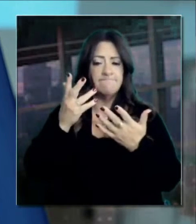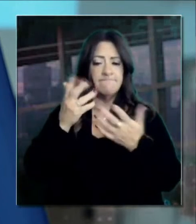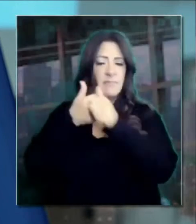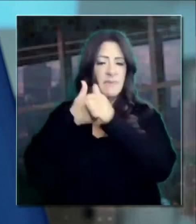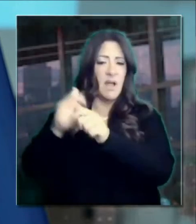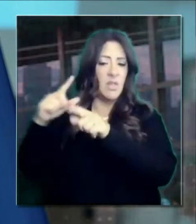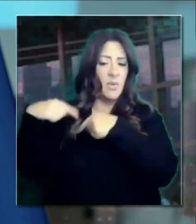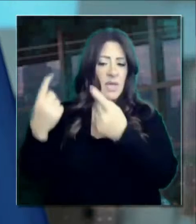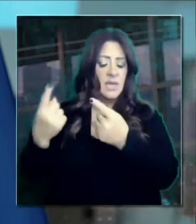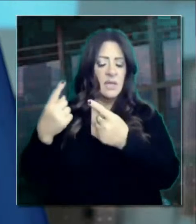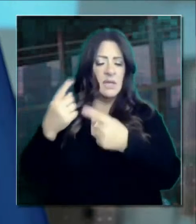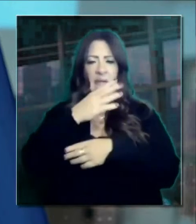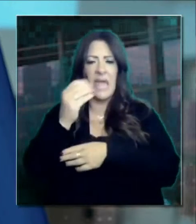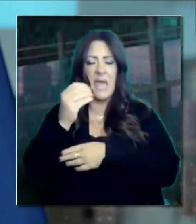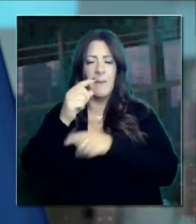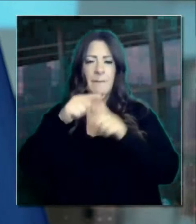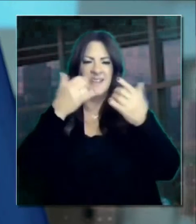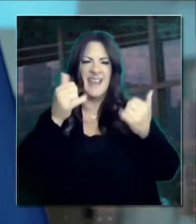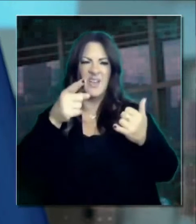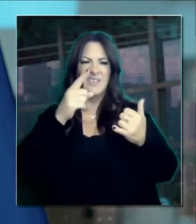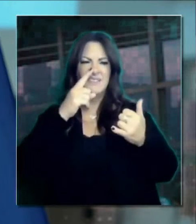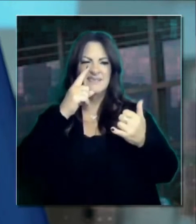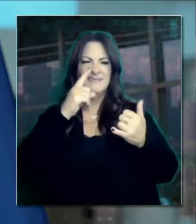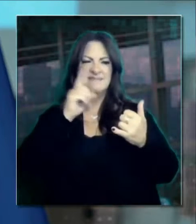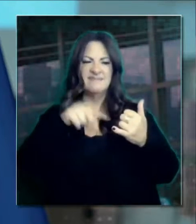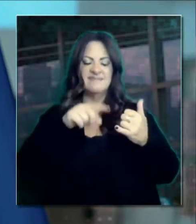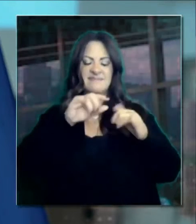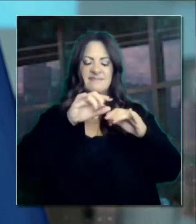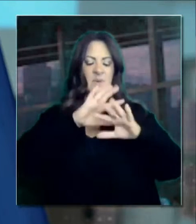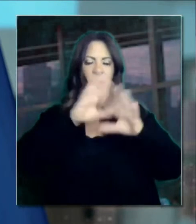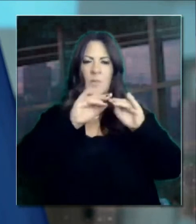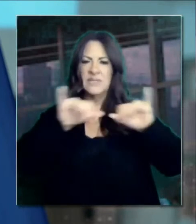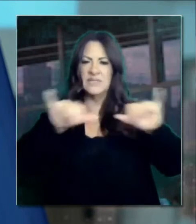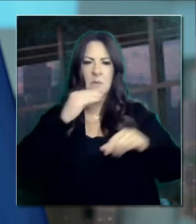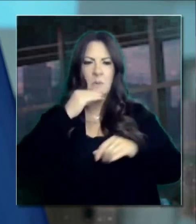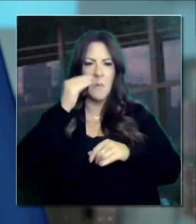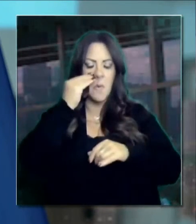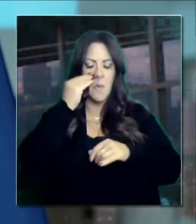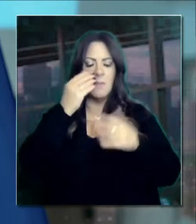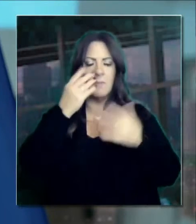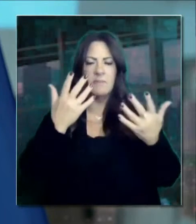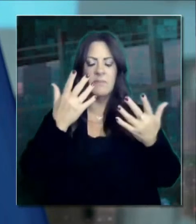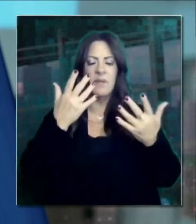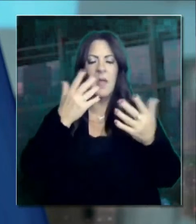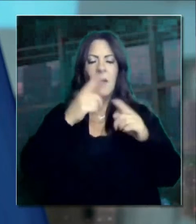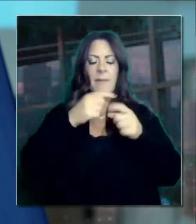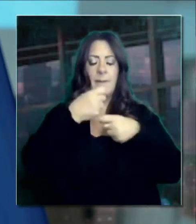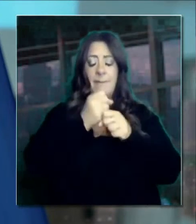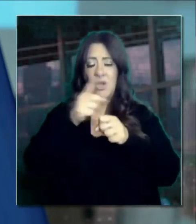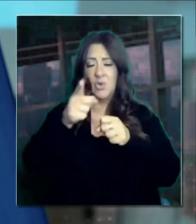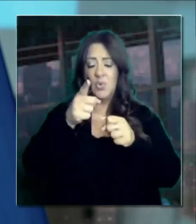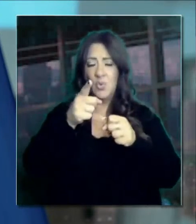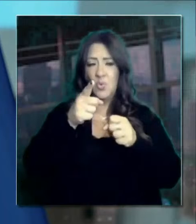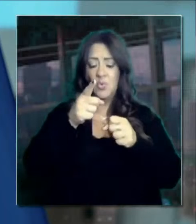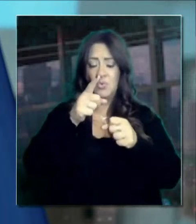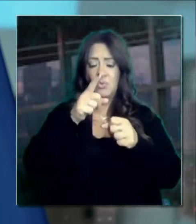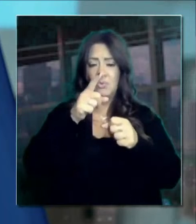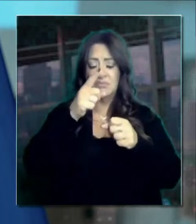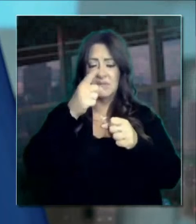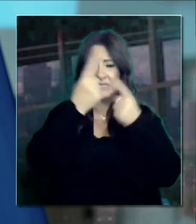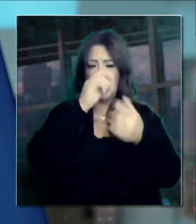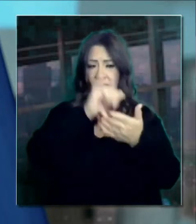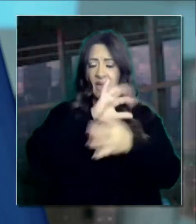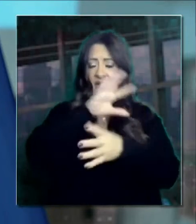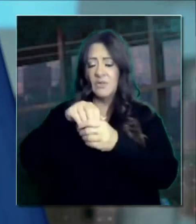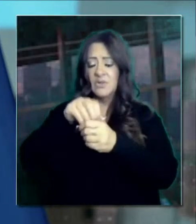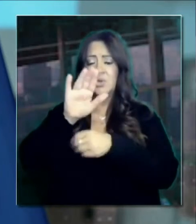aren't we now using forecasts to let counties move from tier to tier? Thank you. Right, appreciating. Dr. Galley's already